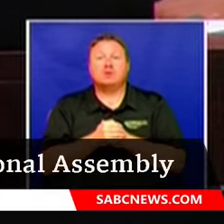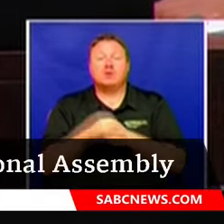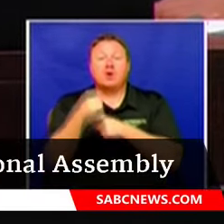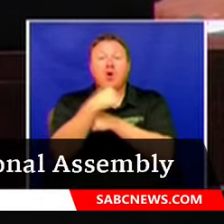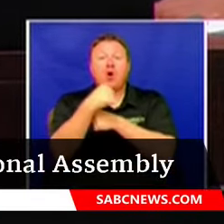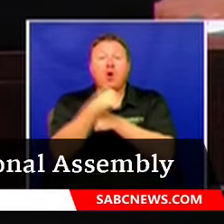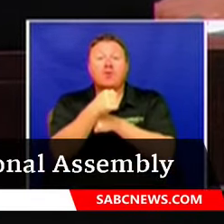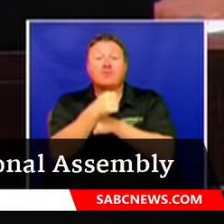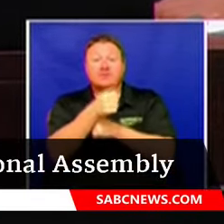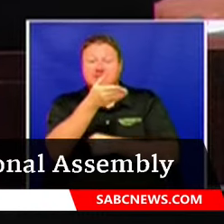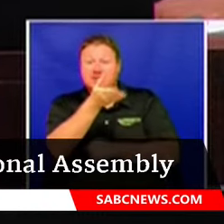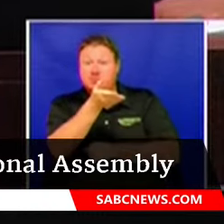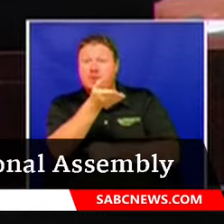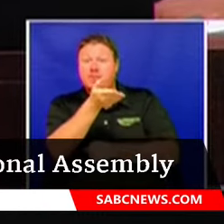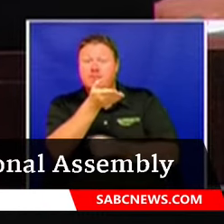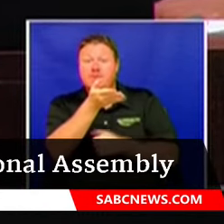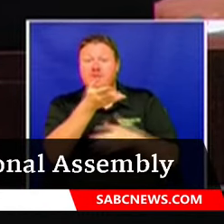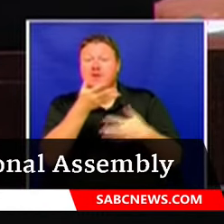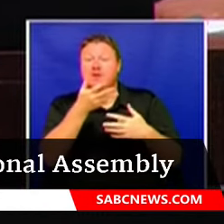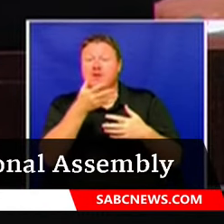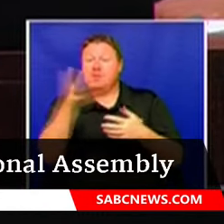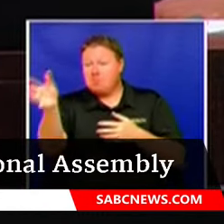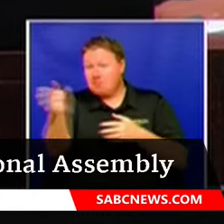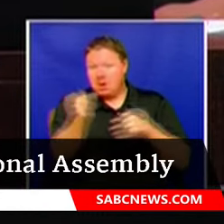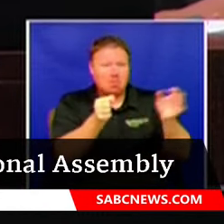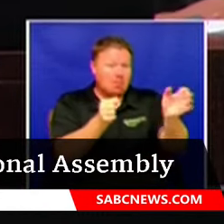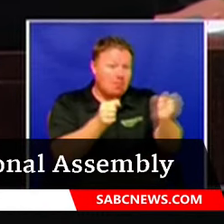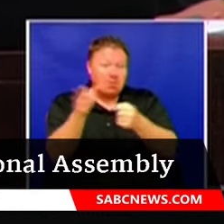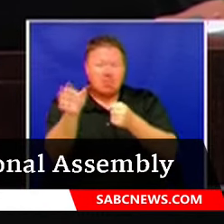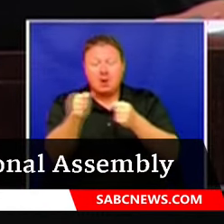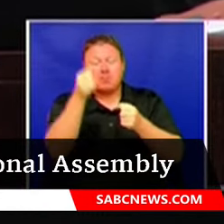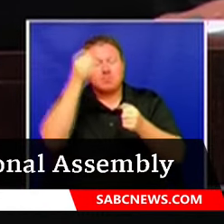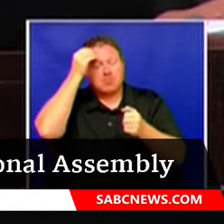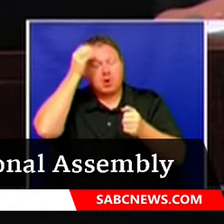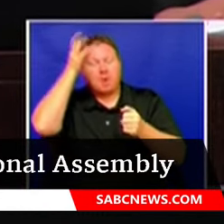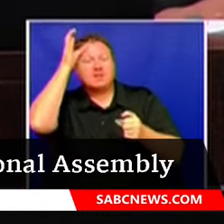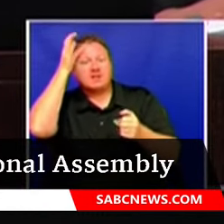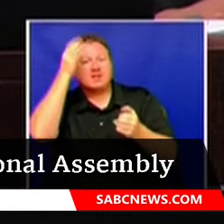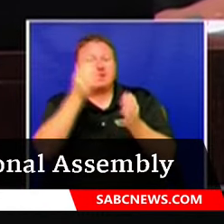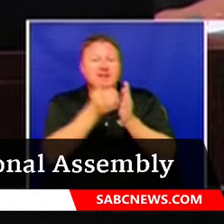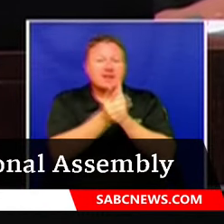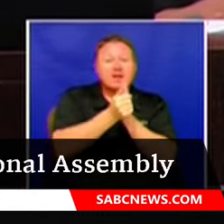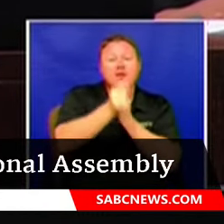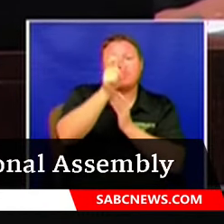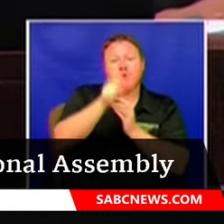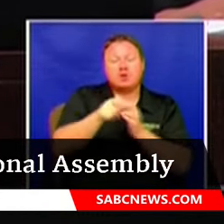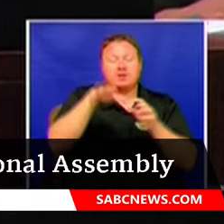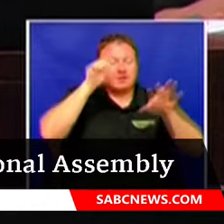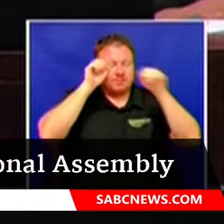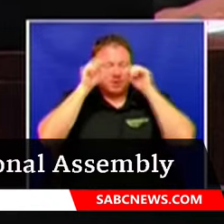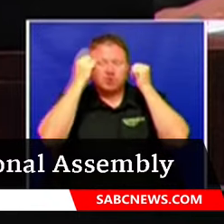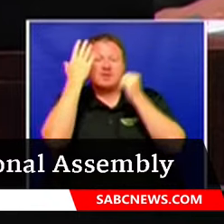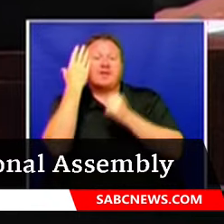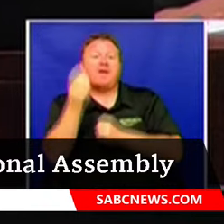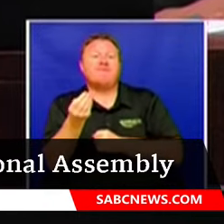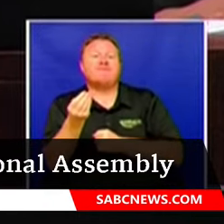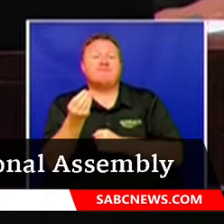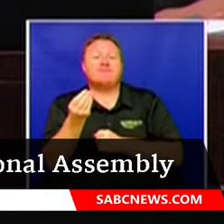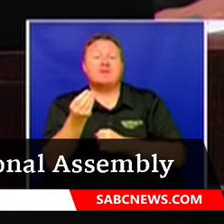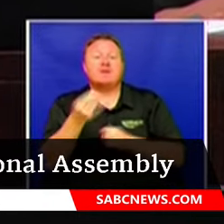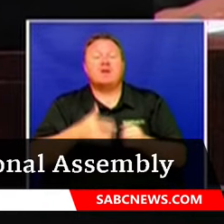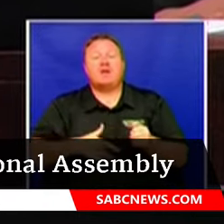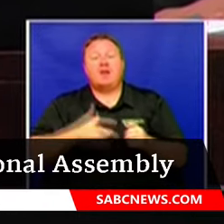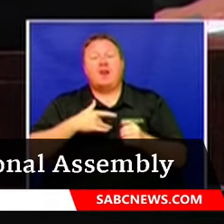now sourced competent, skilled personnel with experience in conducting